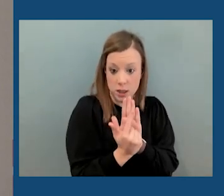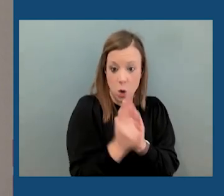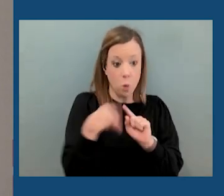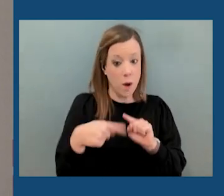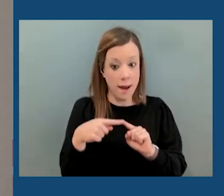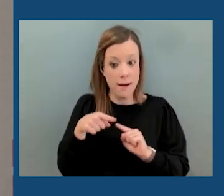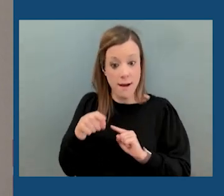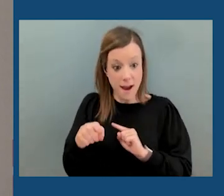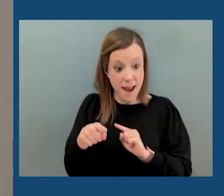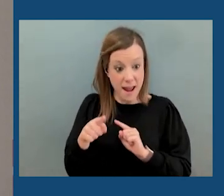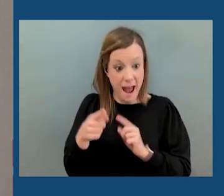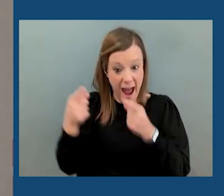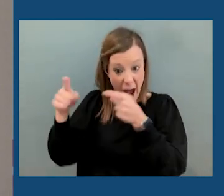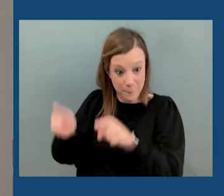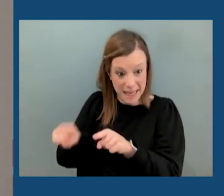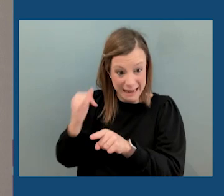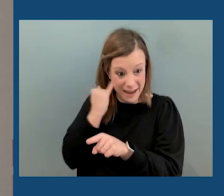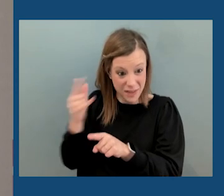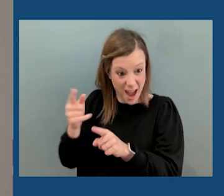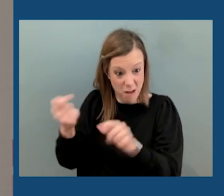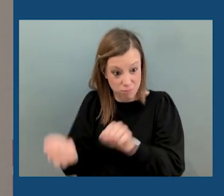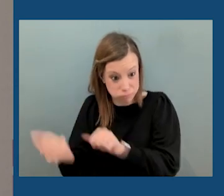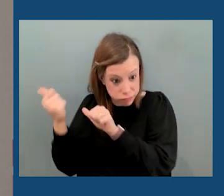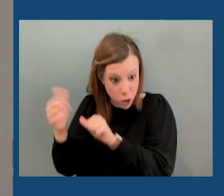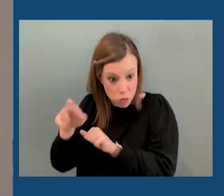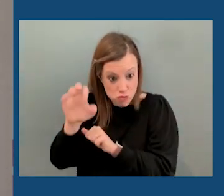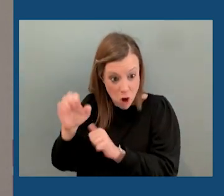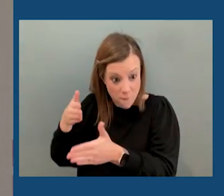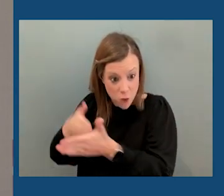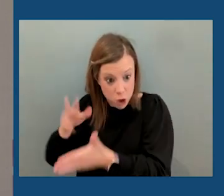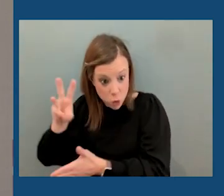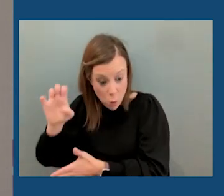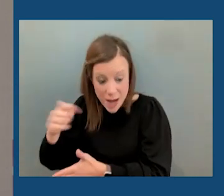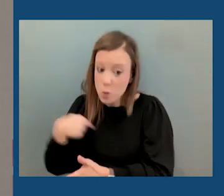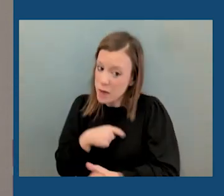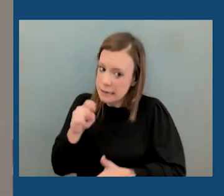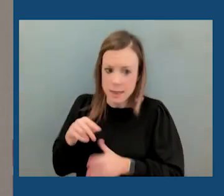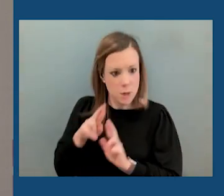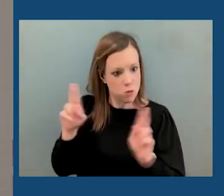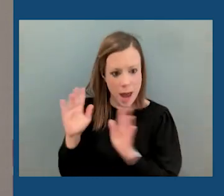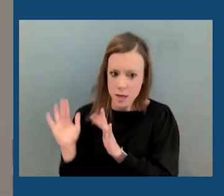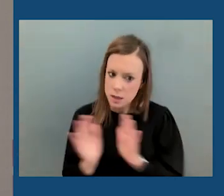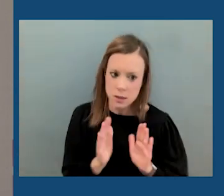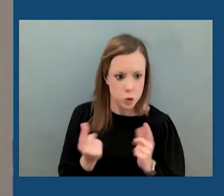be prepared. And now, just last week,